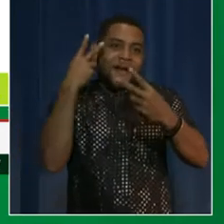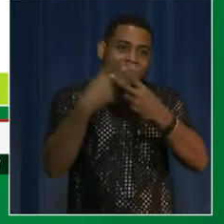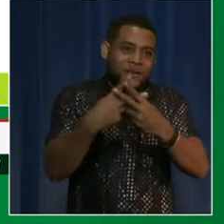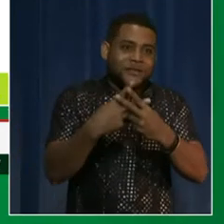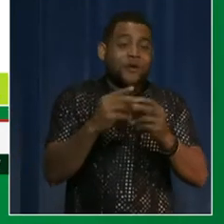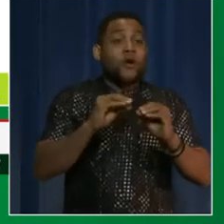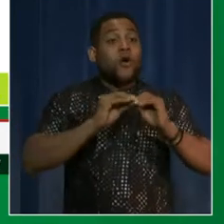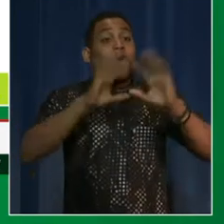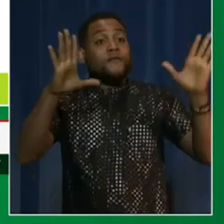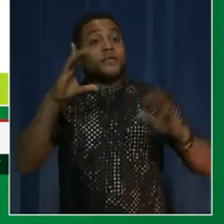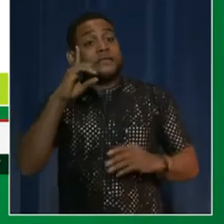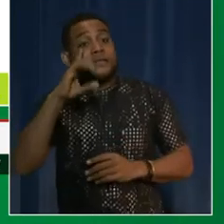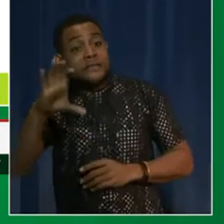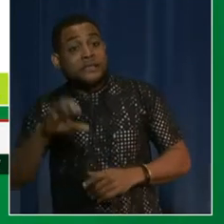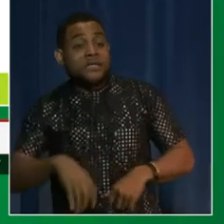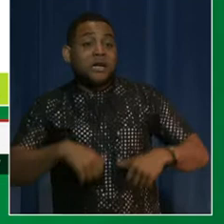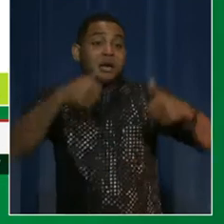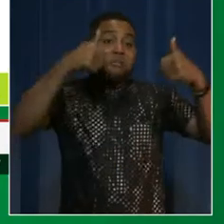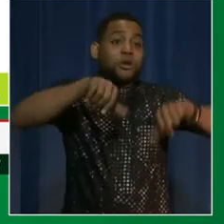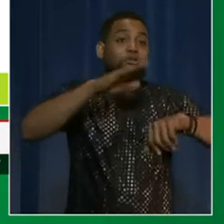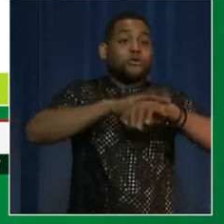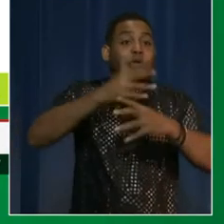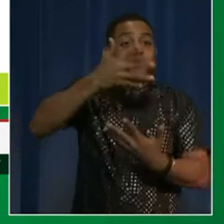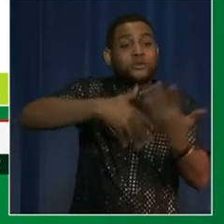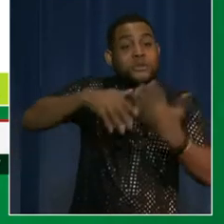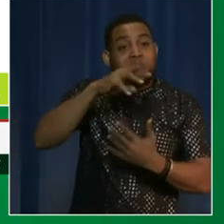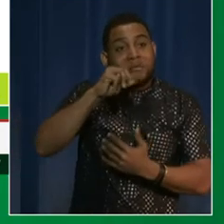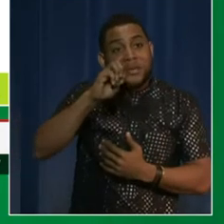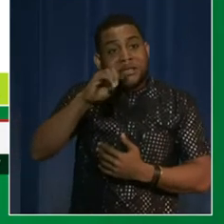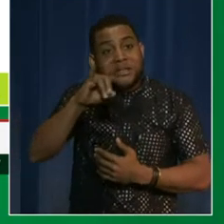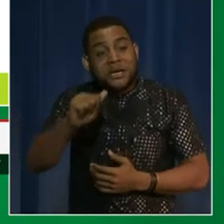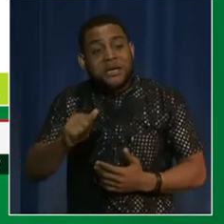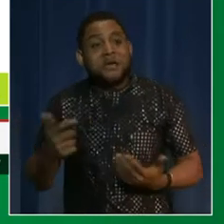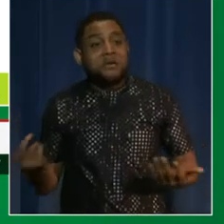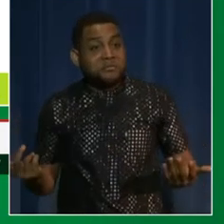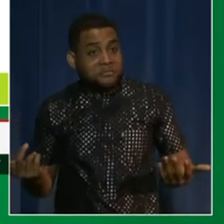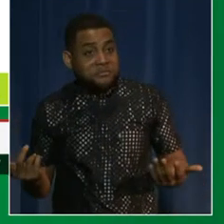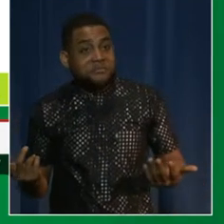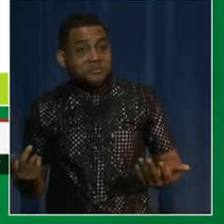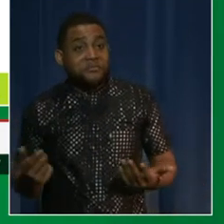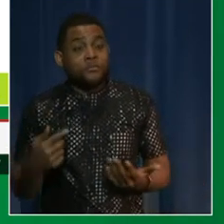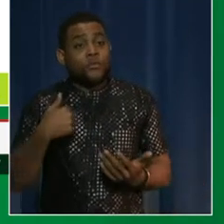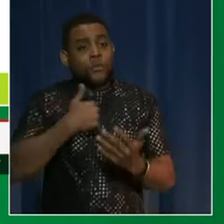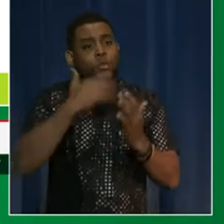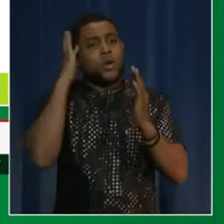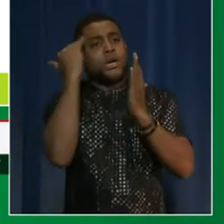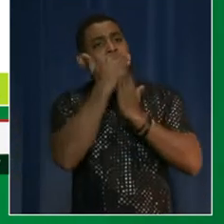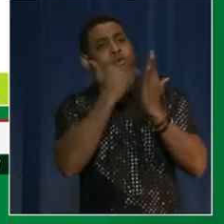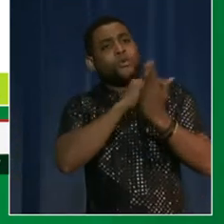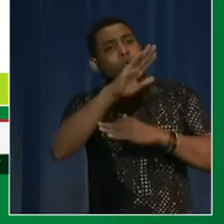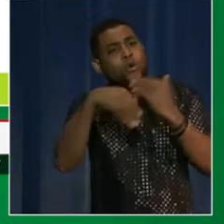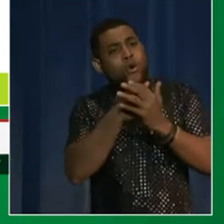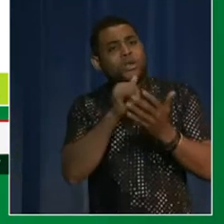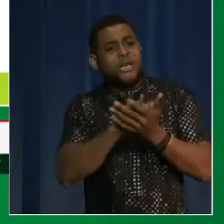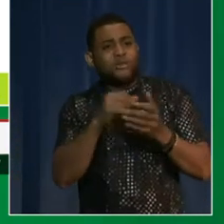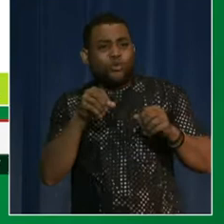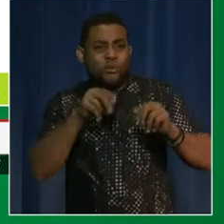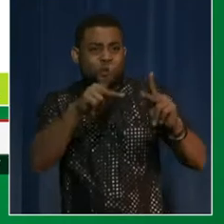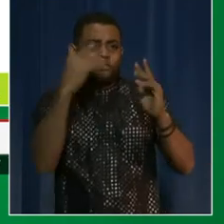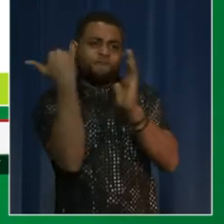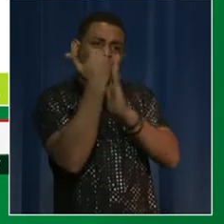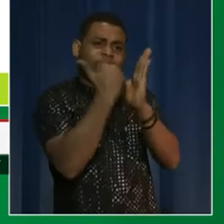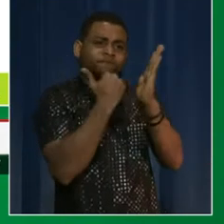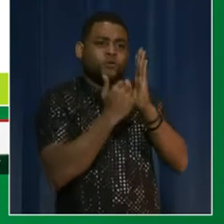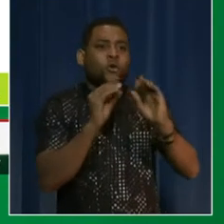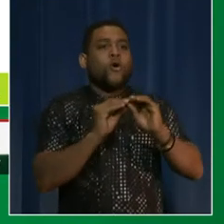social media. ObviouslyDC.gov is also where we're going to list all of these opportunities. So we do that now with all of our